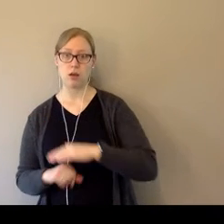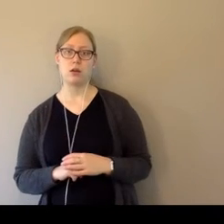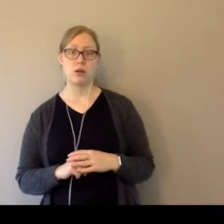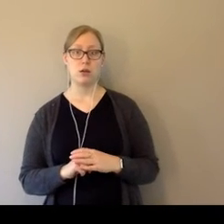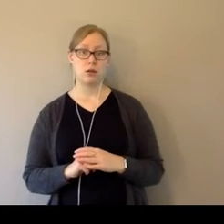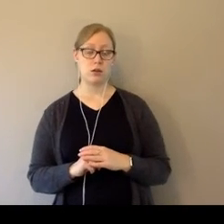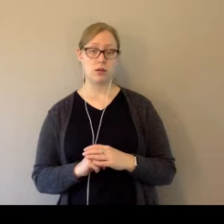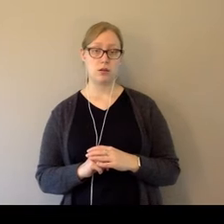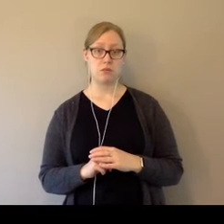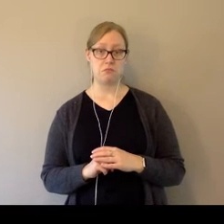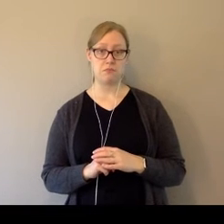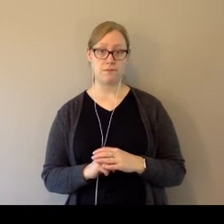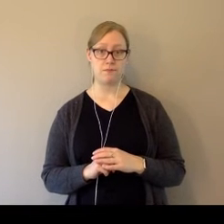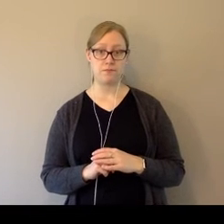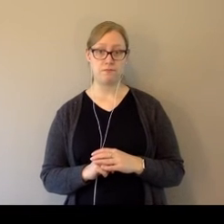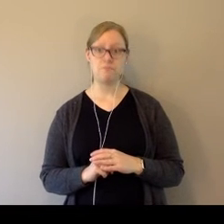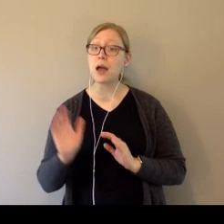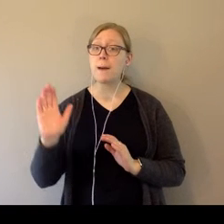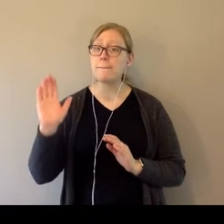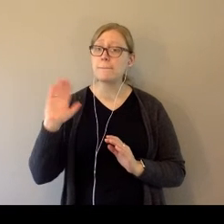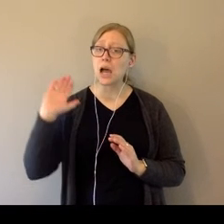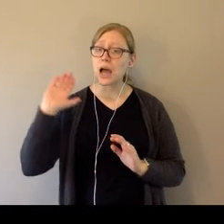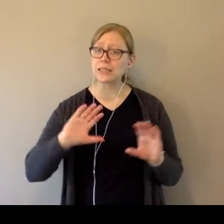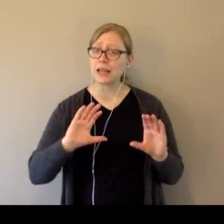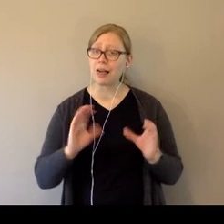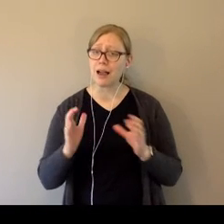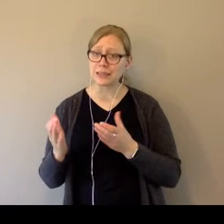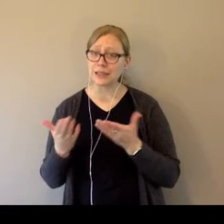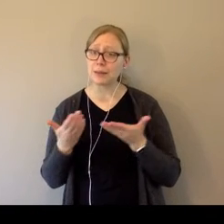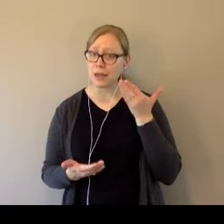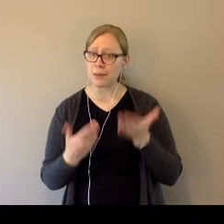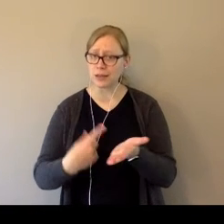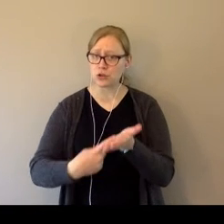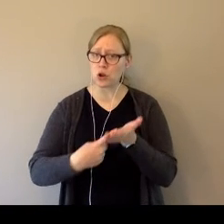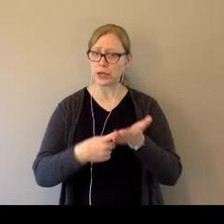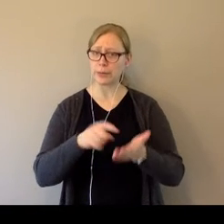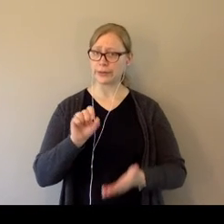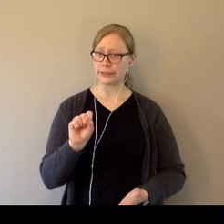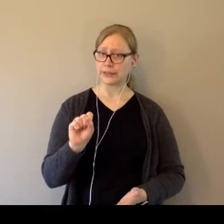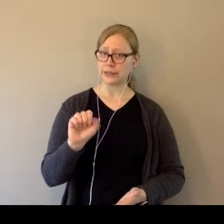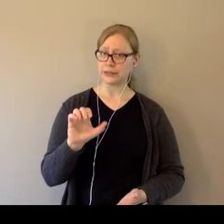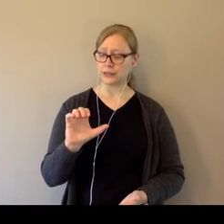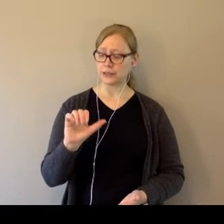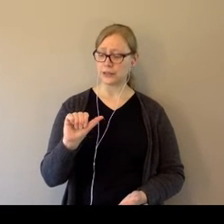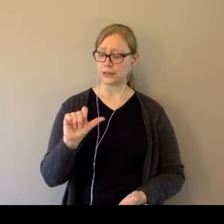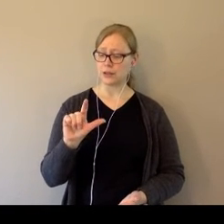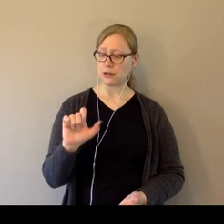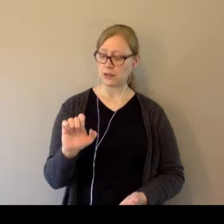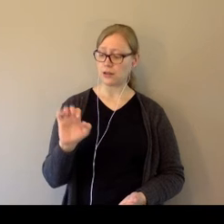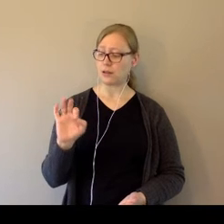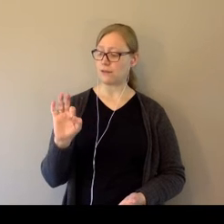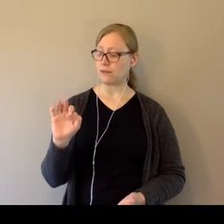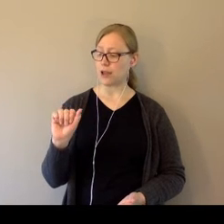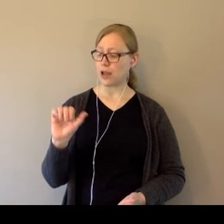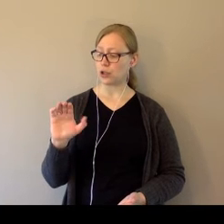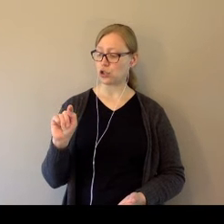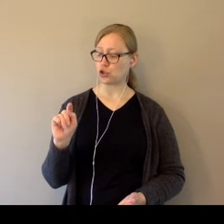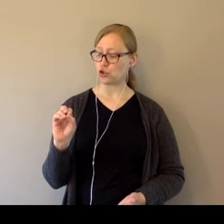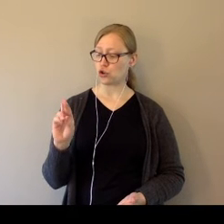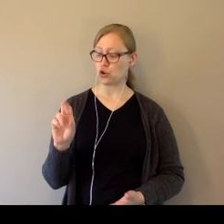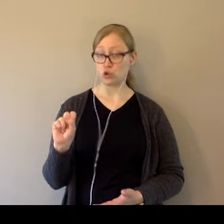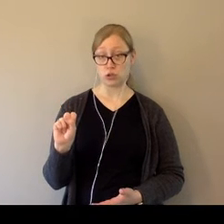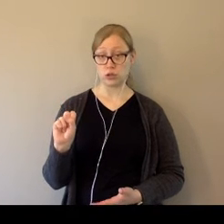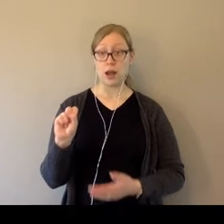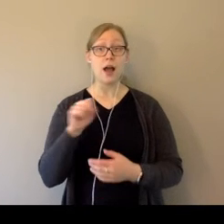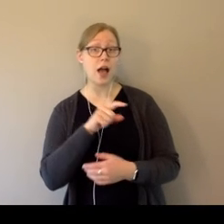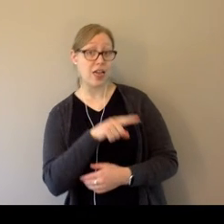Now, in previous classes, you might have talked about scale factors, and this is a little different because the similarity ratio, you can see if I